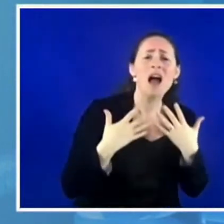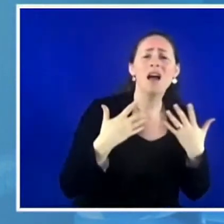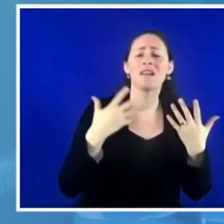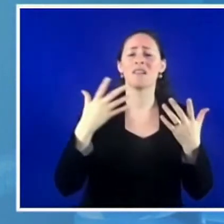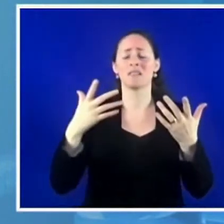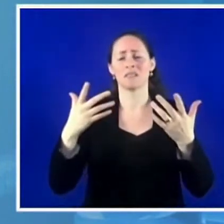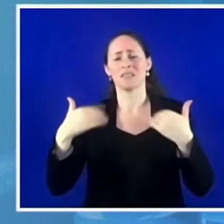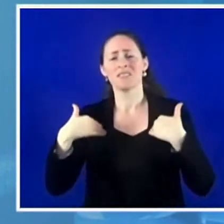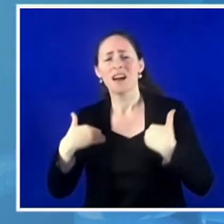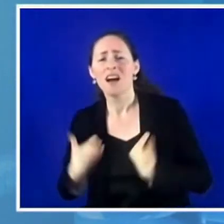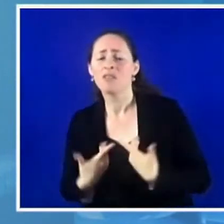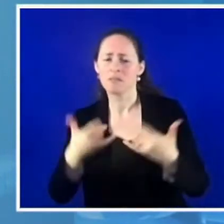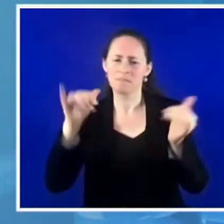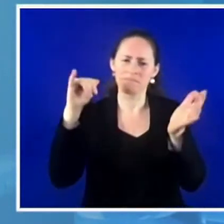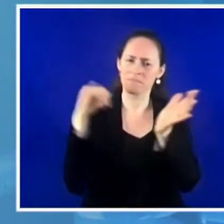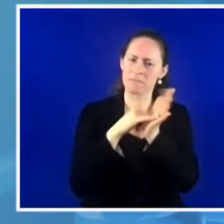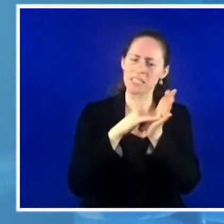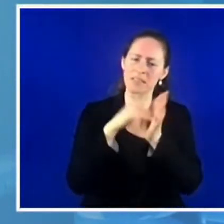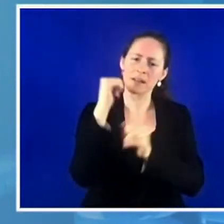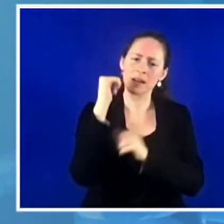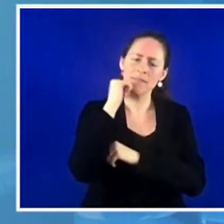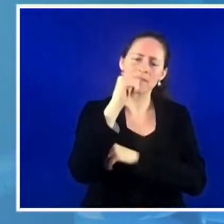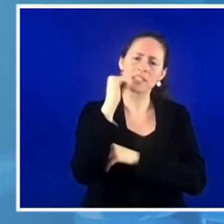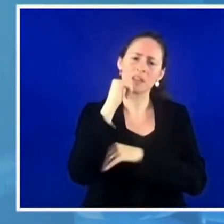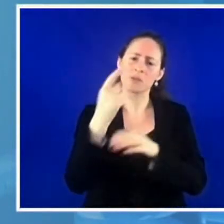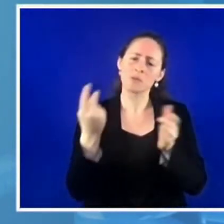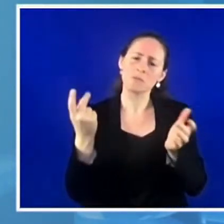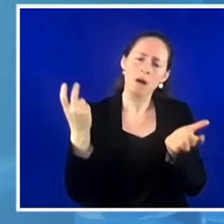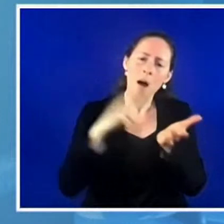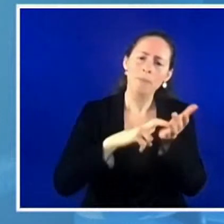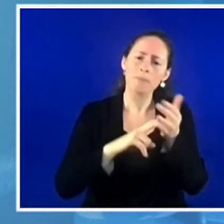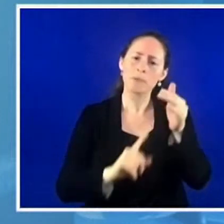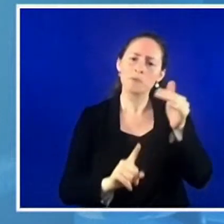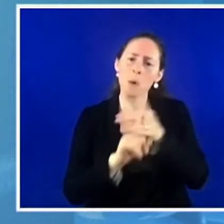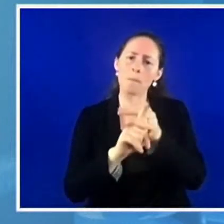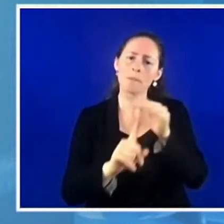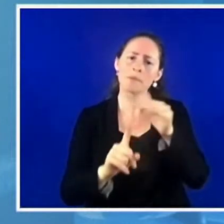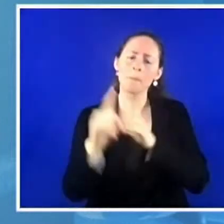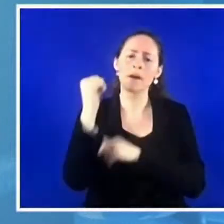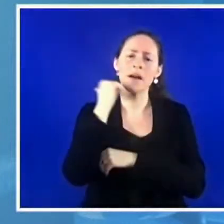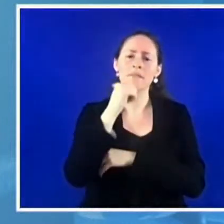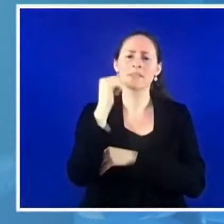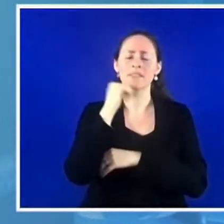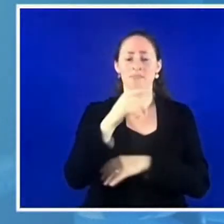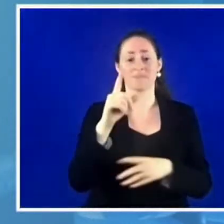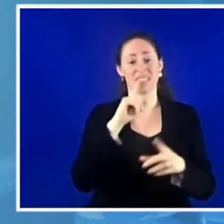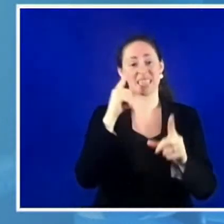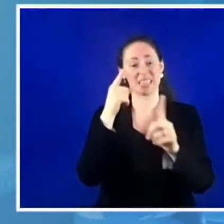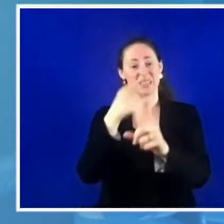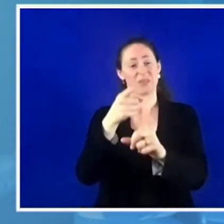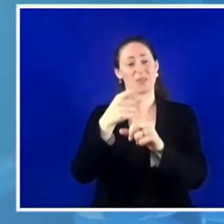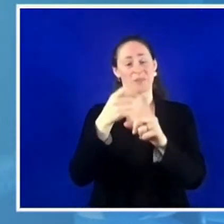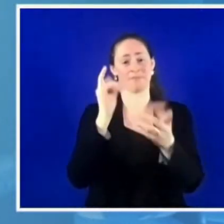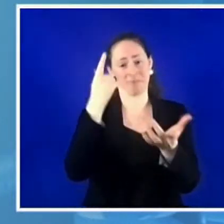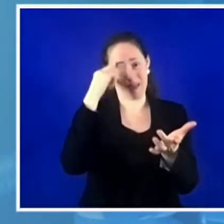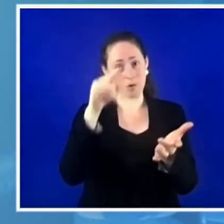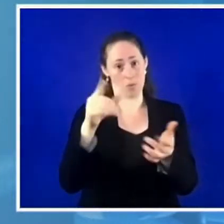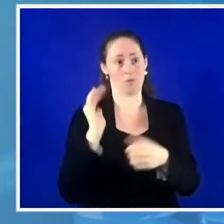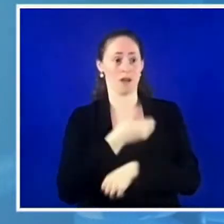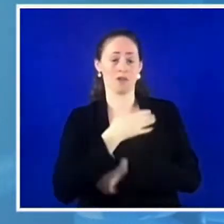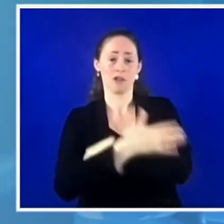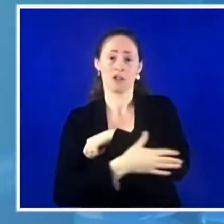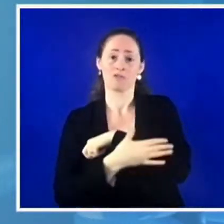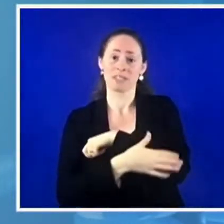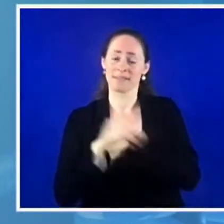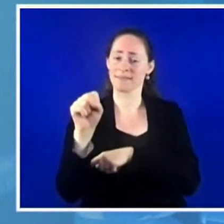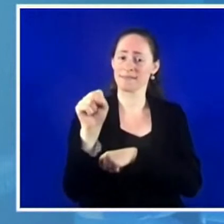keep our nation safe, we owe you an immeasurable debt of gratitude for your sacrifice and your service. You've helped your patients,